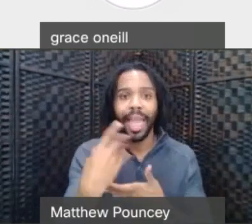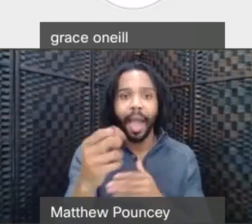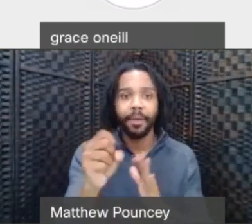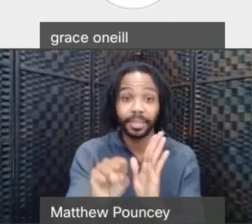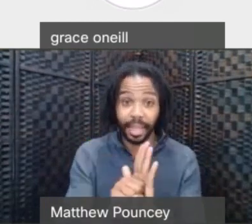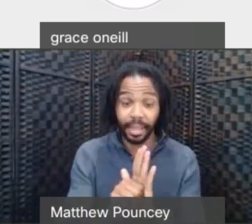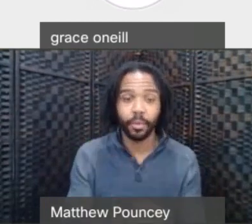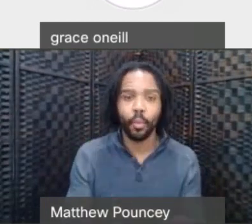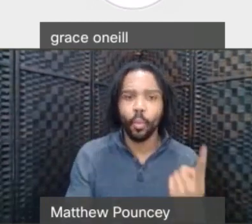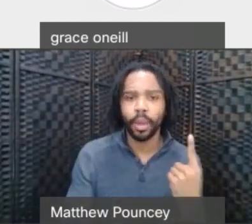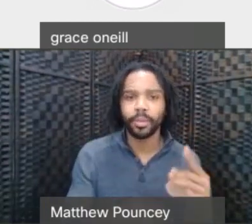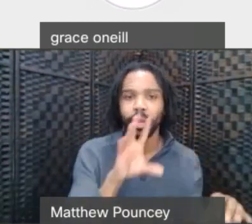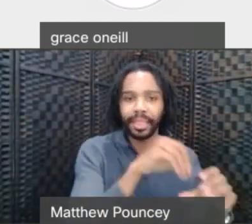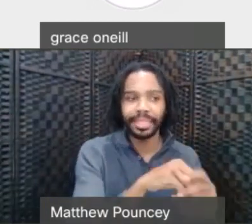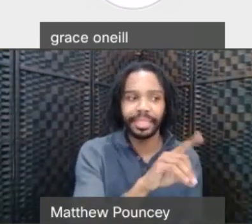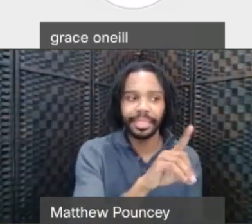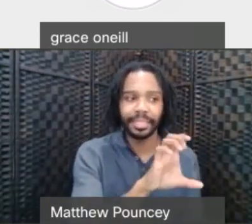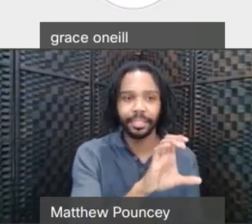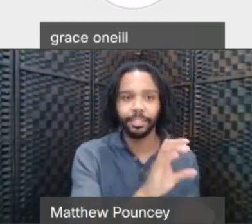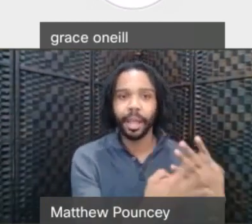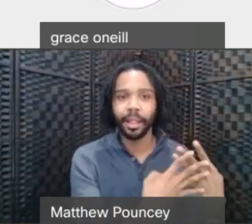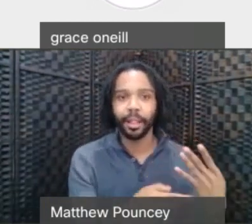in DC jail.